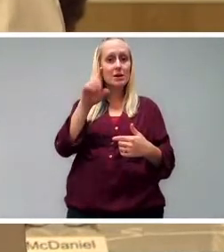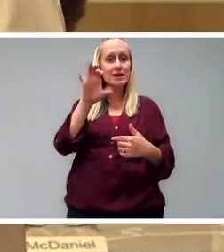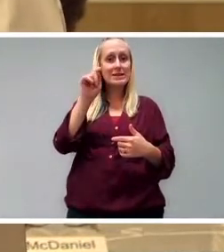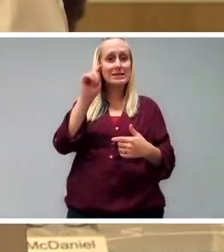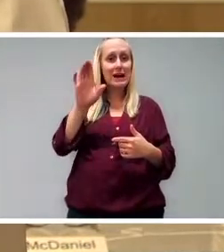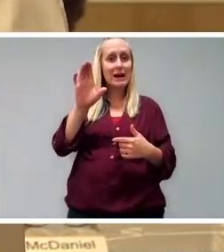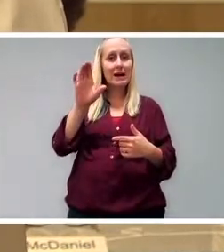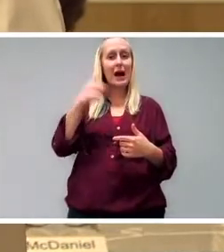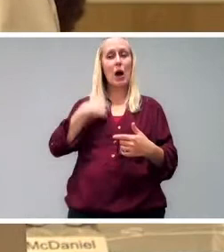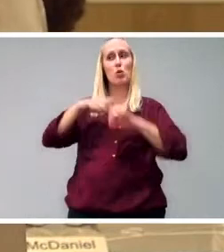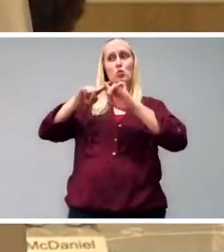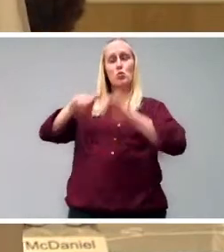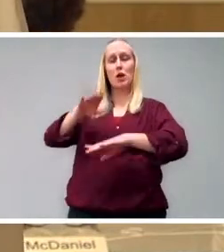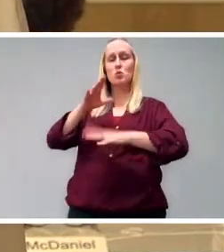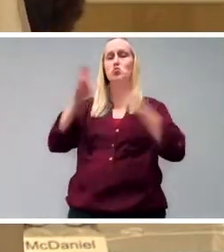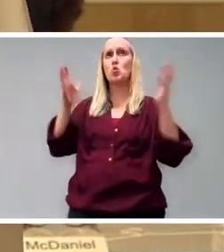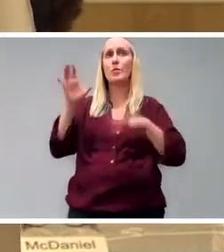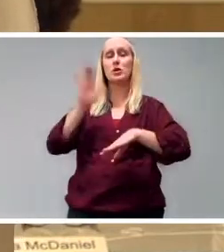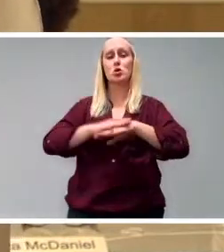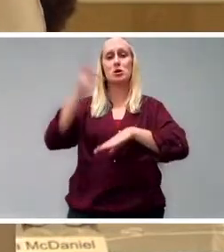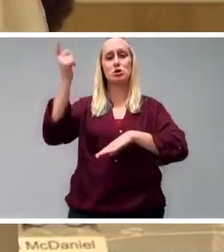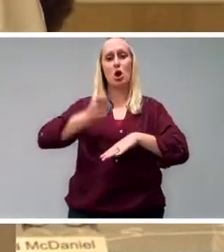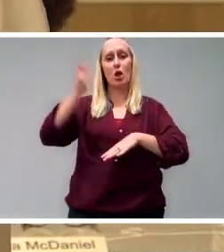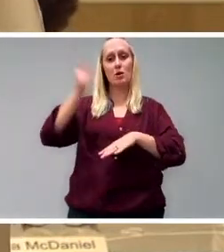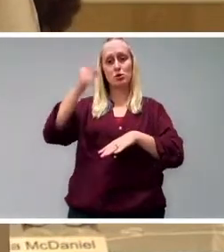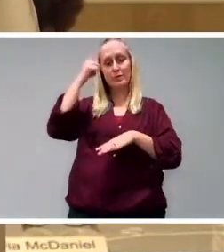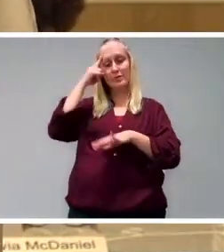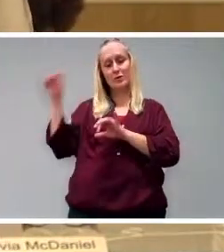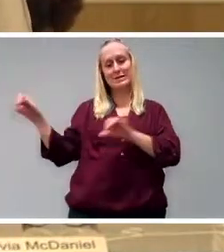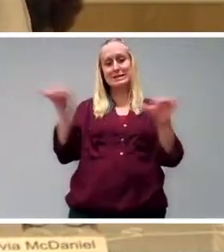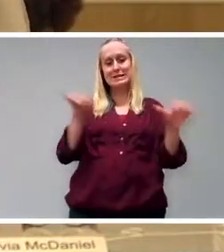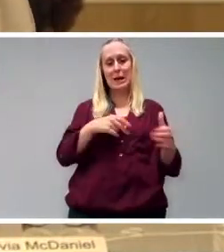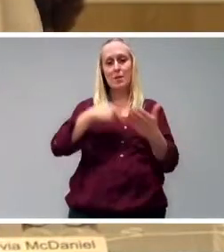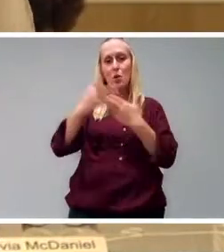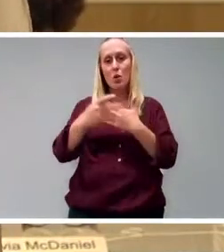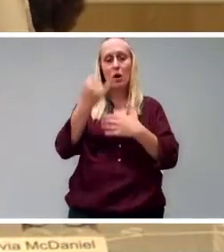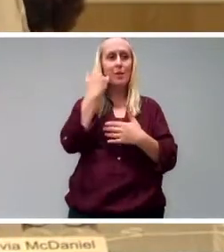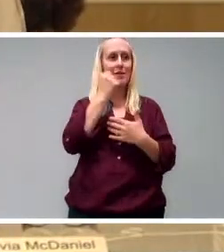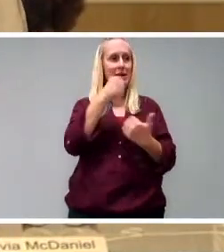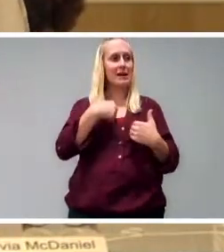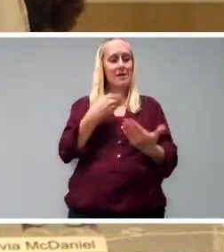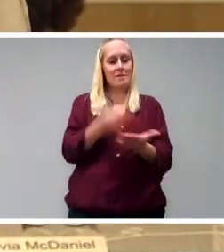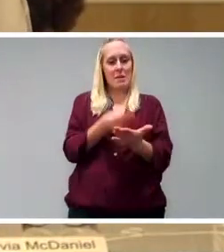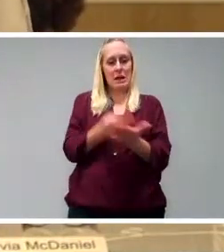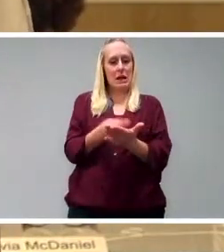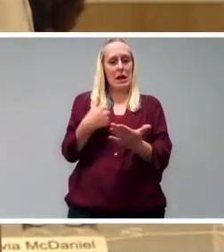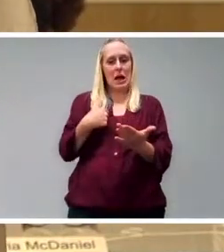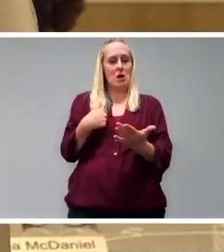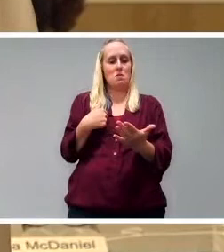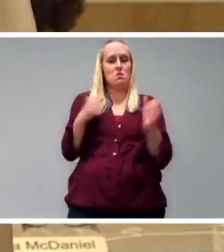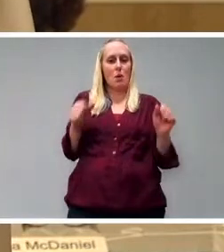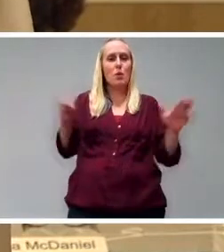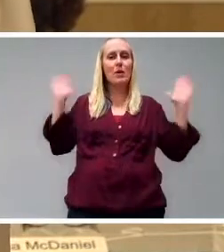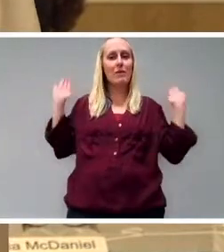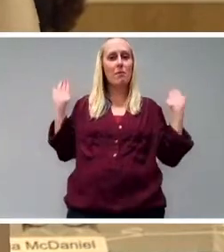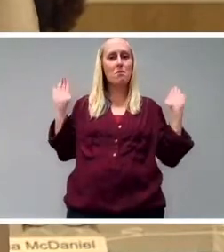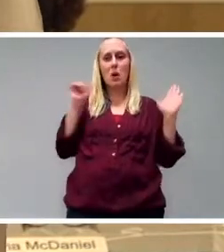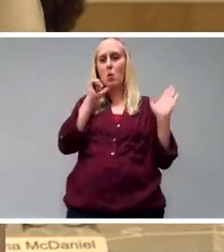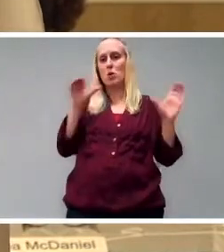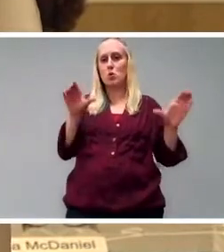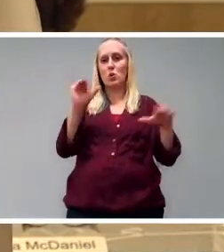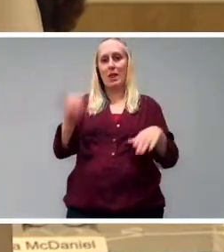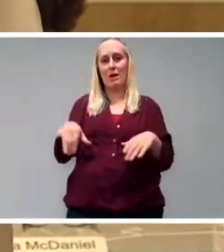my scholarships to do something like this. And if I didn't have the money to do it, I probably wouldn't do it. And I think just that free education